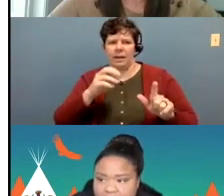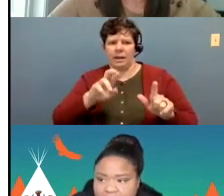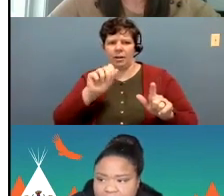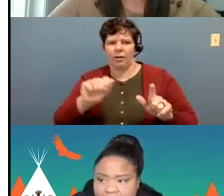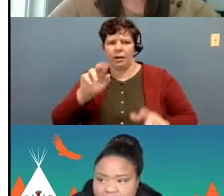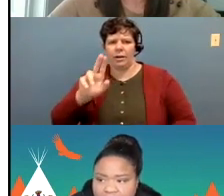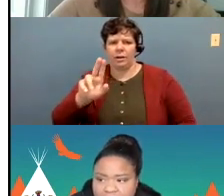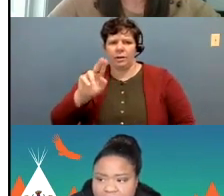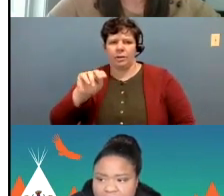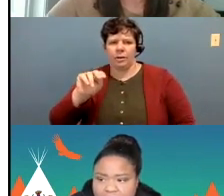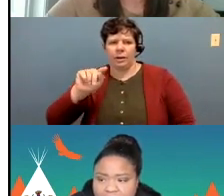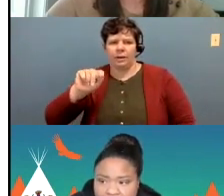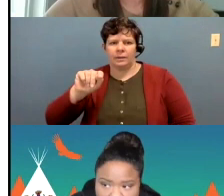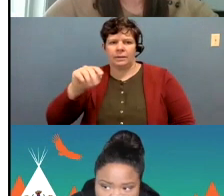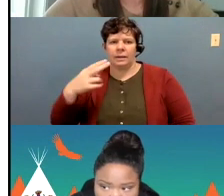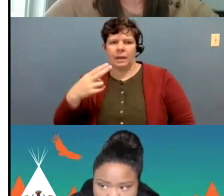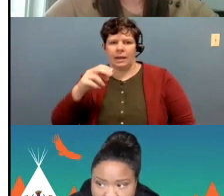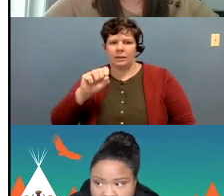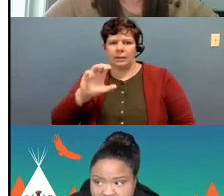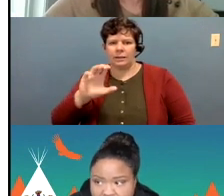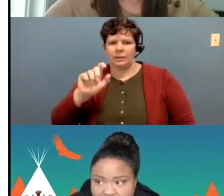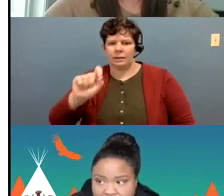Jessica.hager@unthsc.edu. Send me an email and I will get you the information you need.